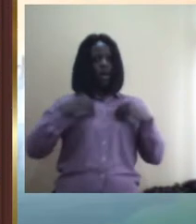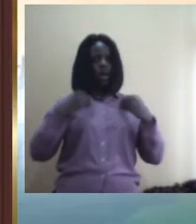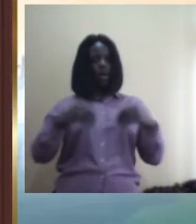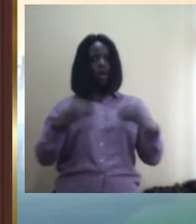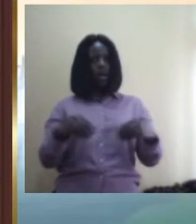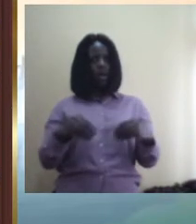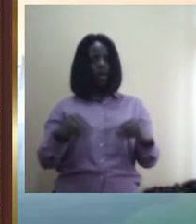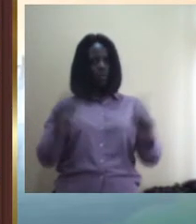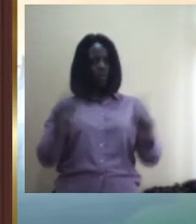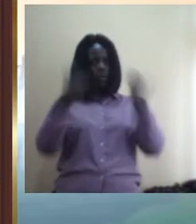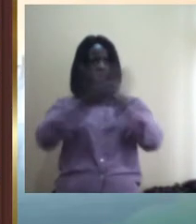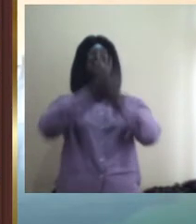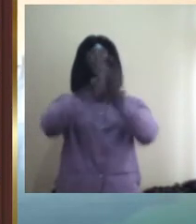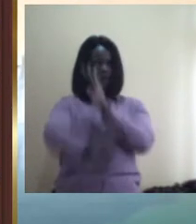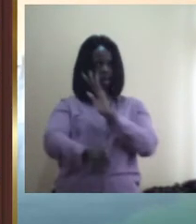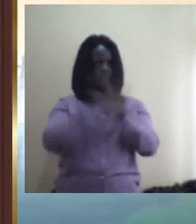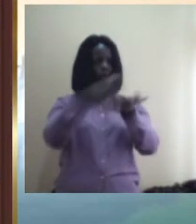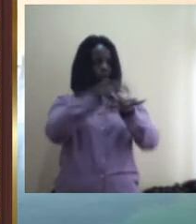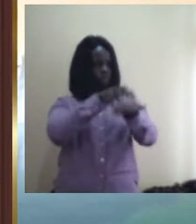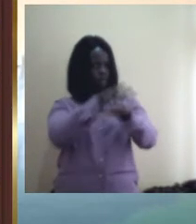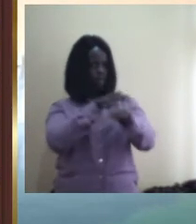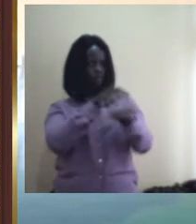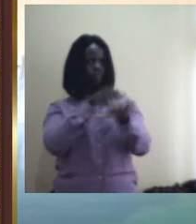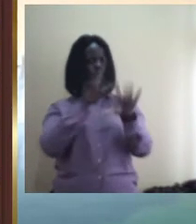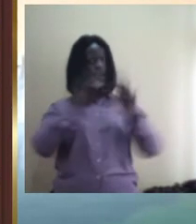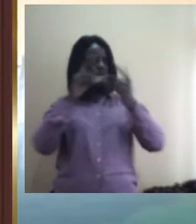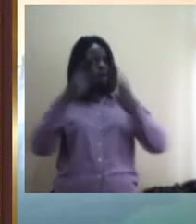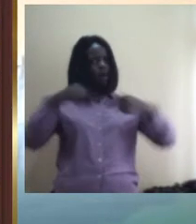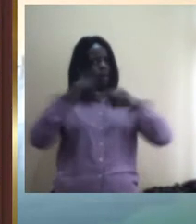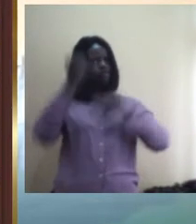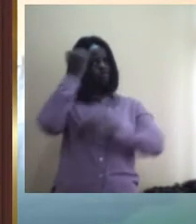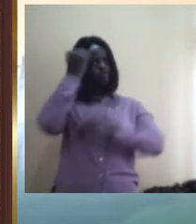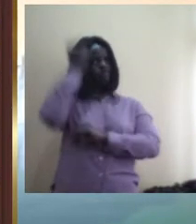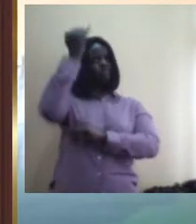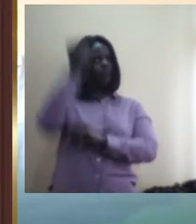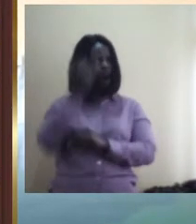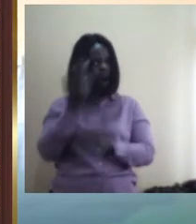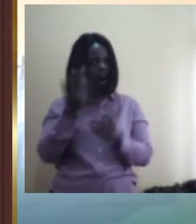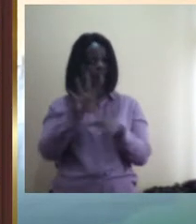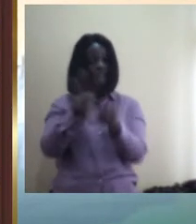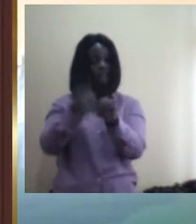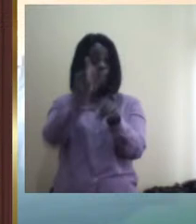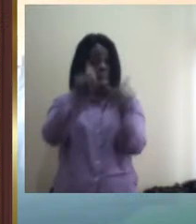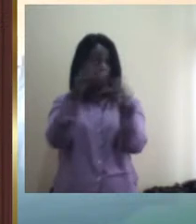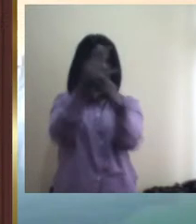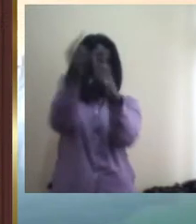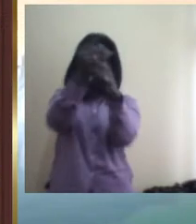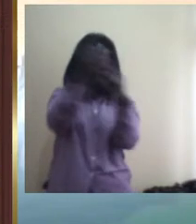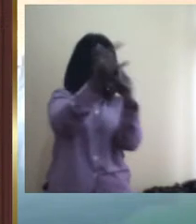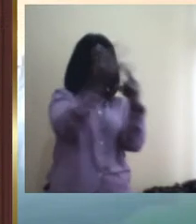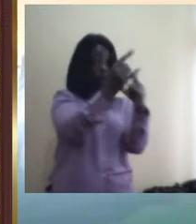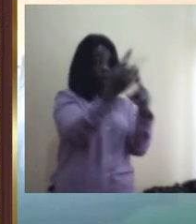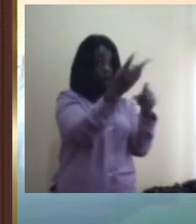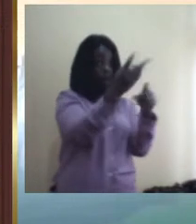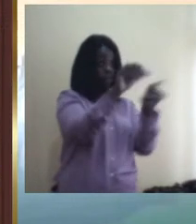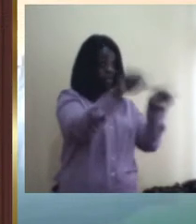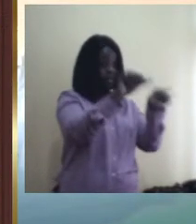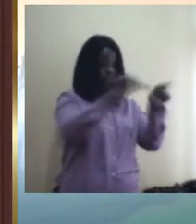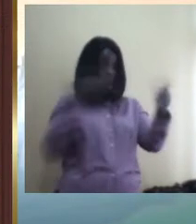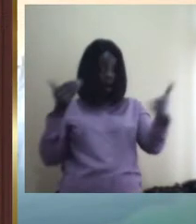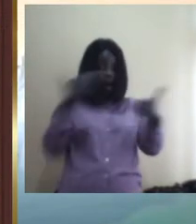excel in the cultural sector. The department has also taken the initiative to include all the winners from the 2016 up to the